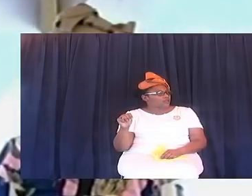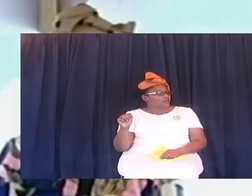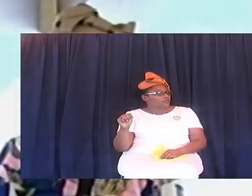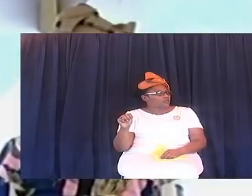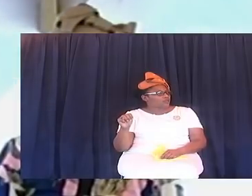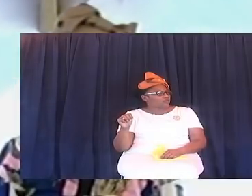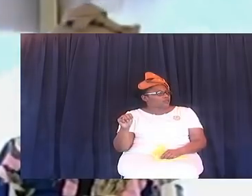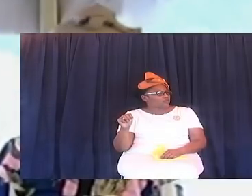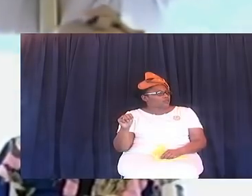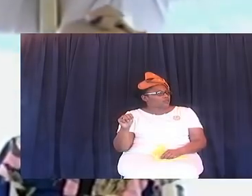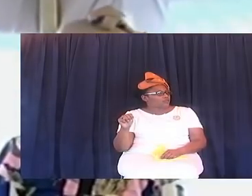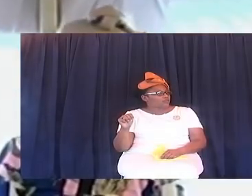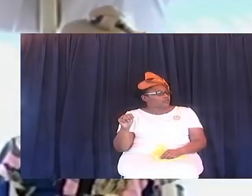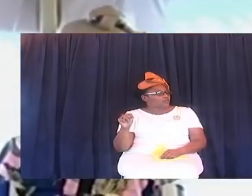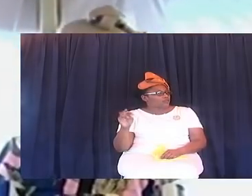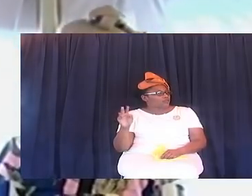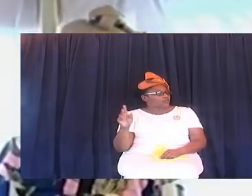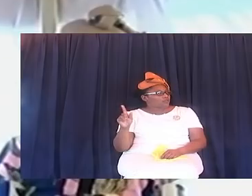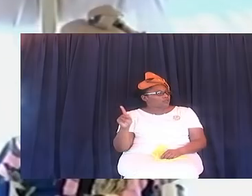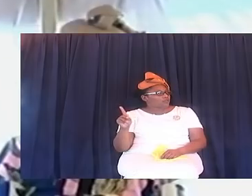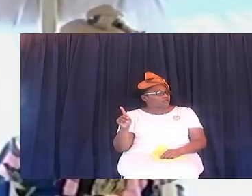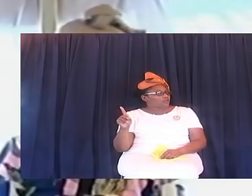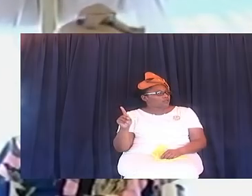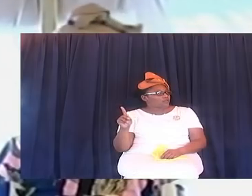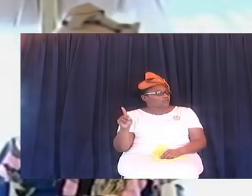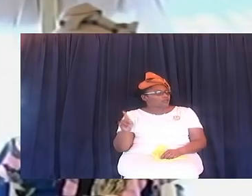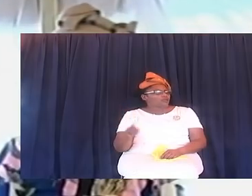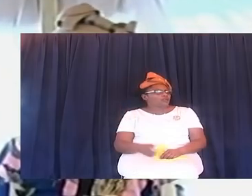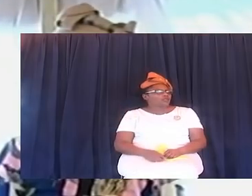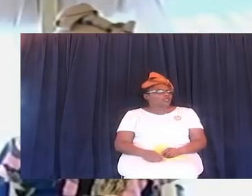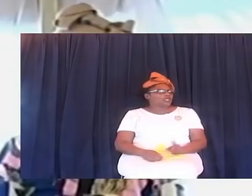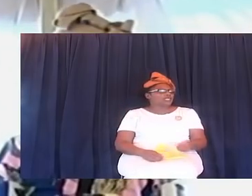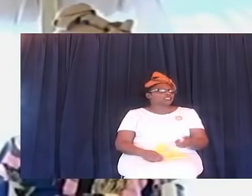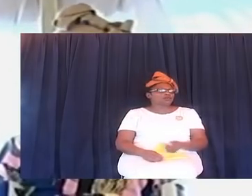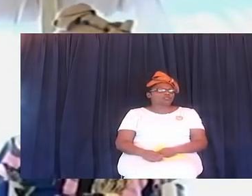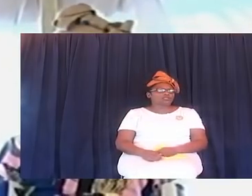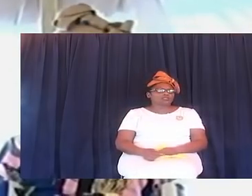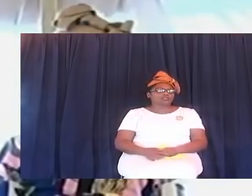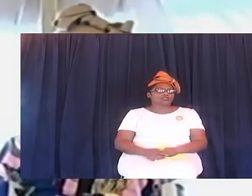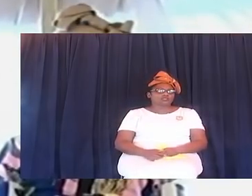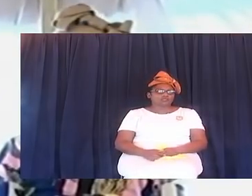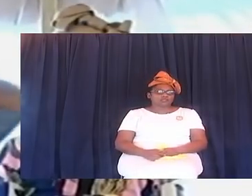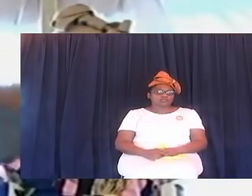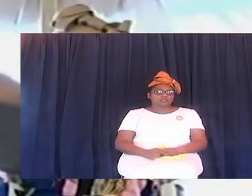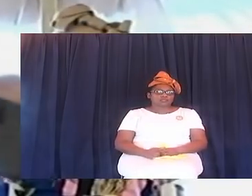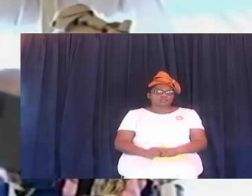please. And she's going to be reading a eulogy for her sister.